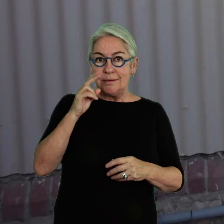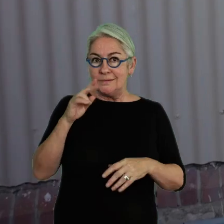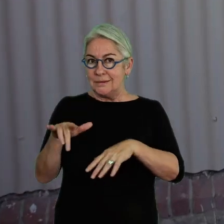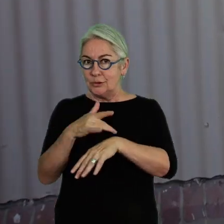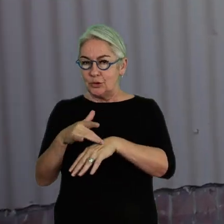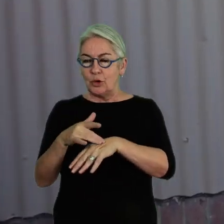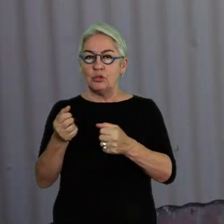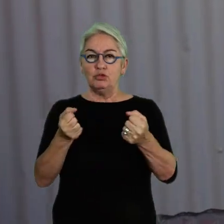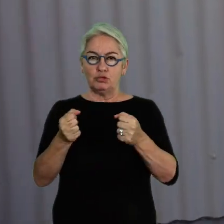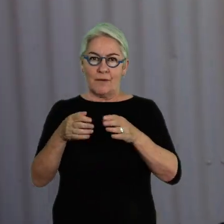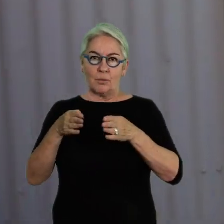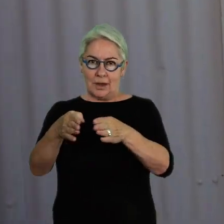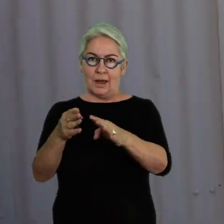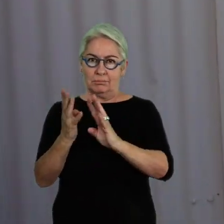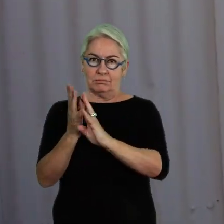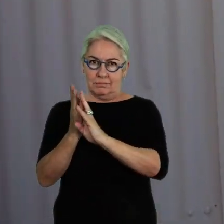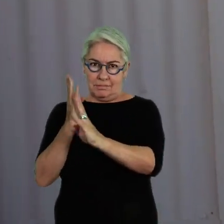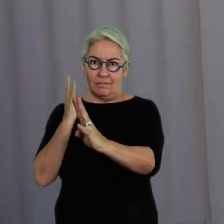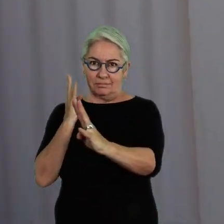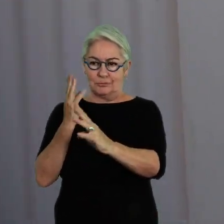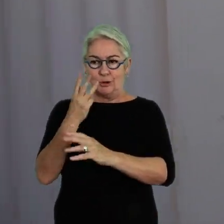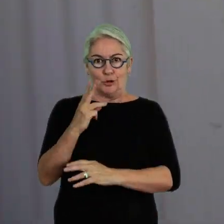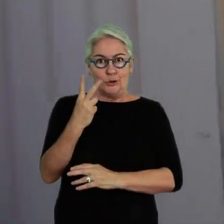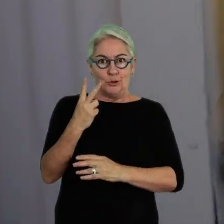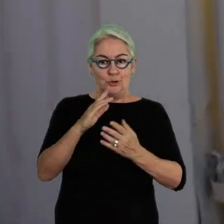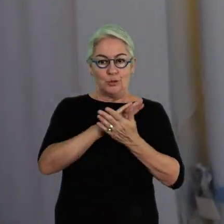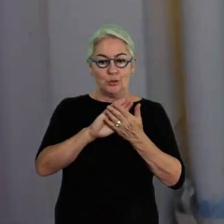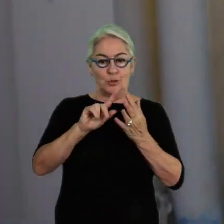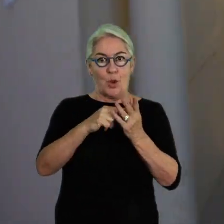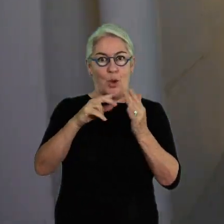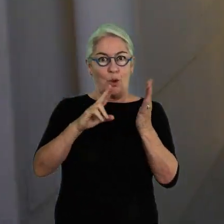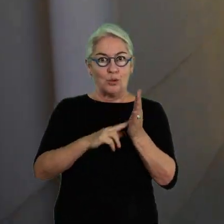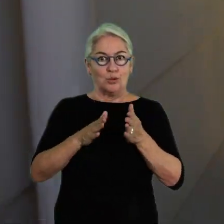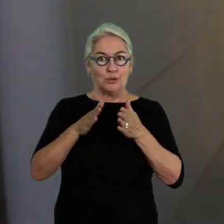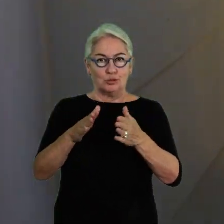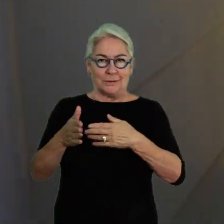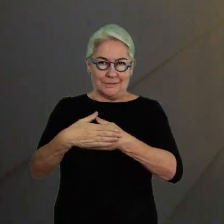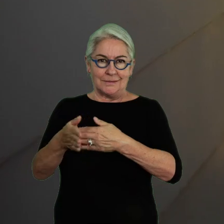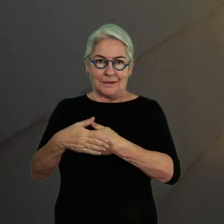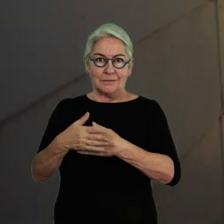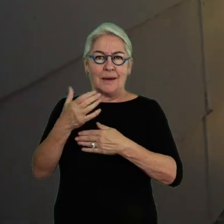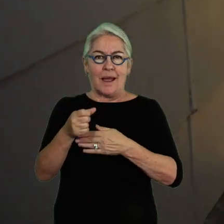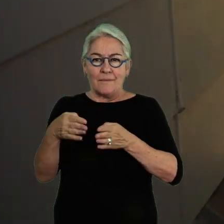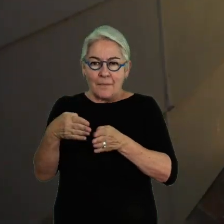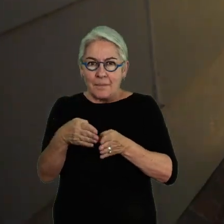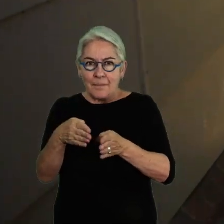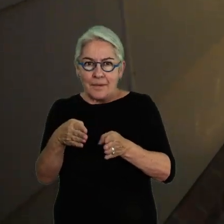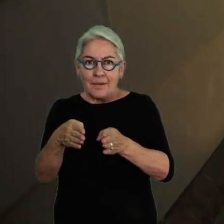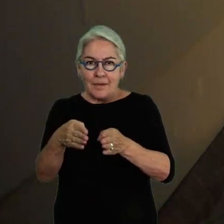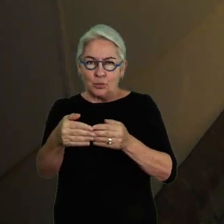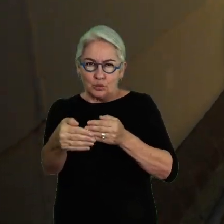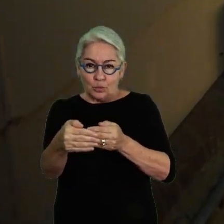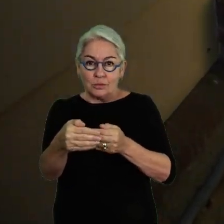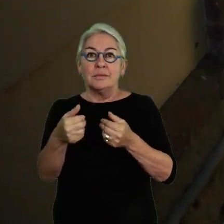Audiences line up along the driveway before the show. From the gate of 32 Holden Street, there is a short path and then 10 steep steps down into the